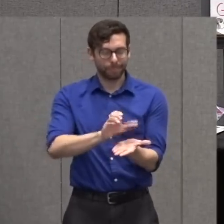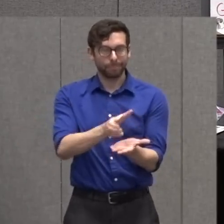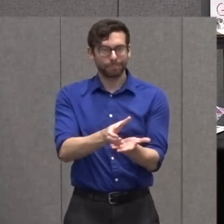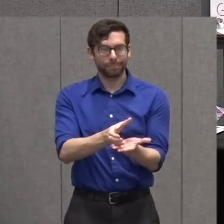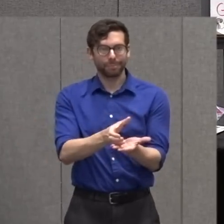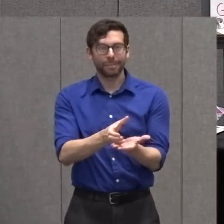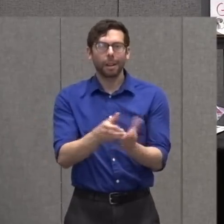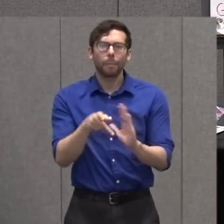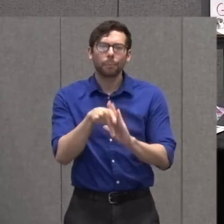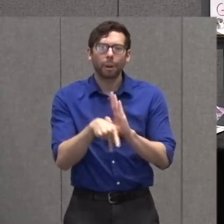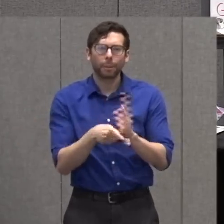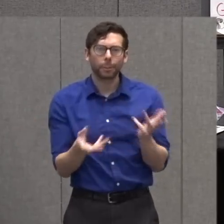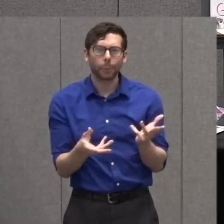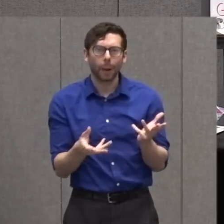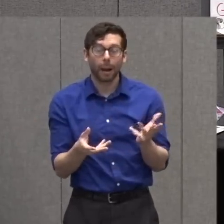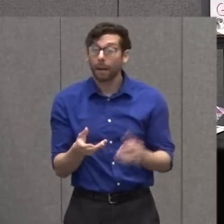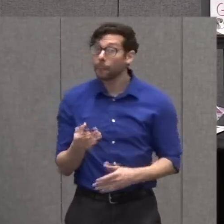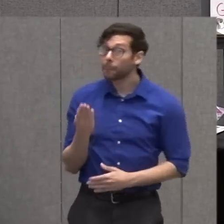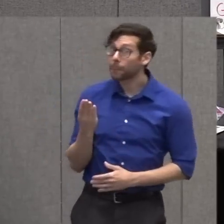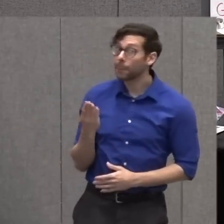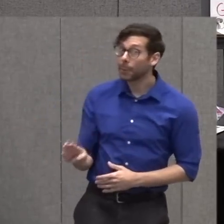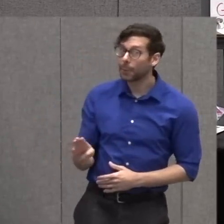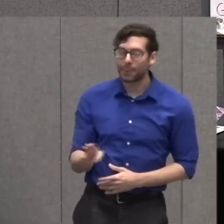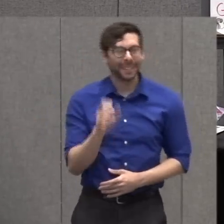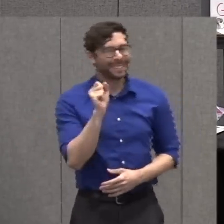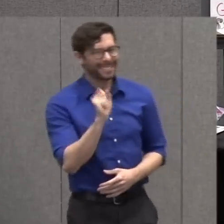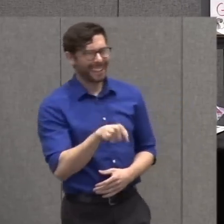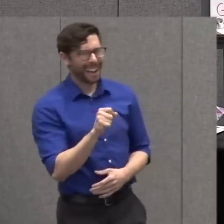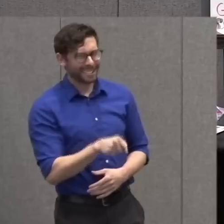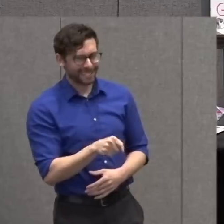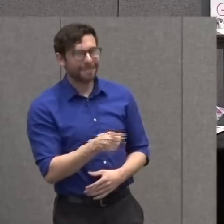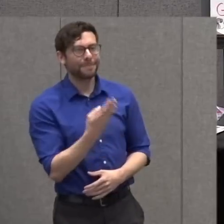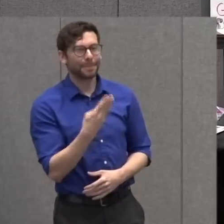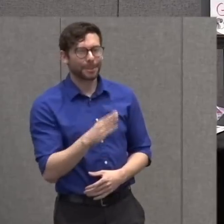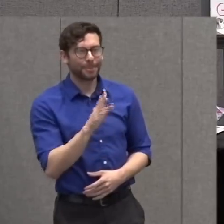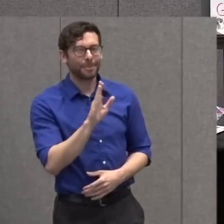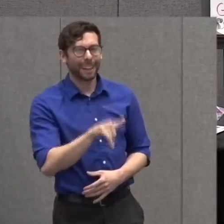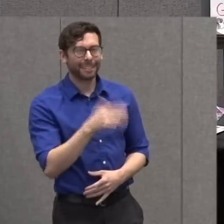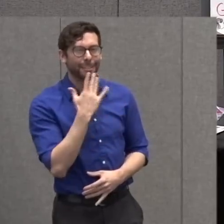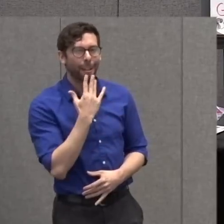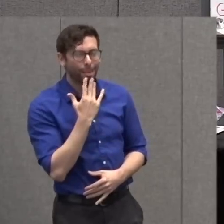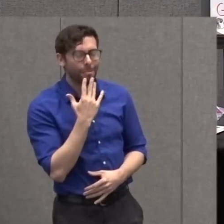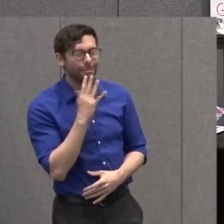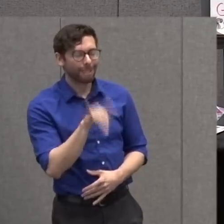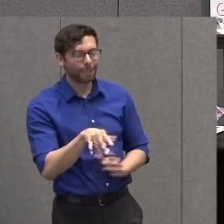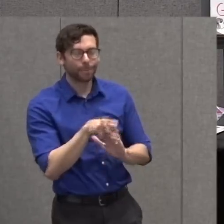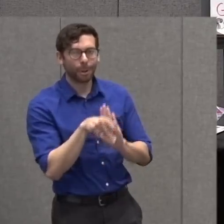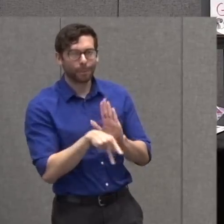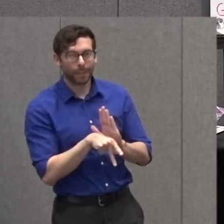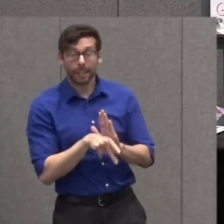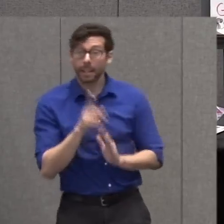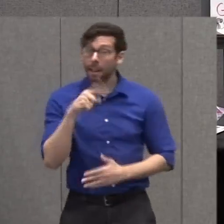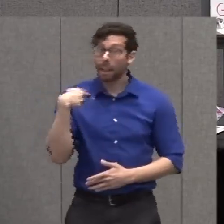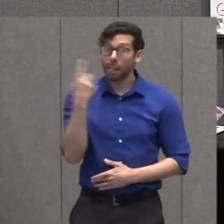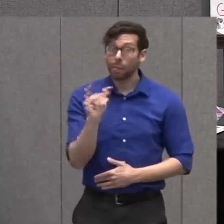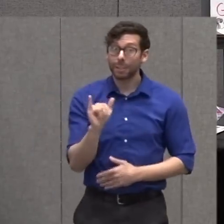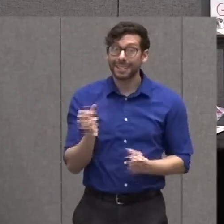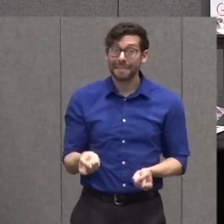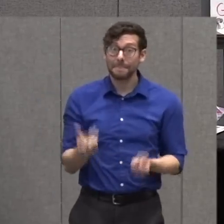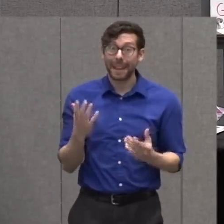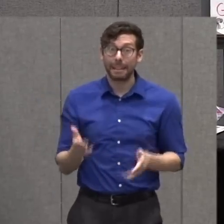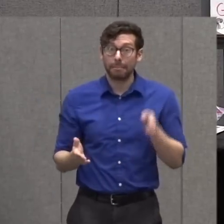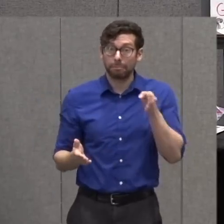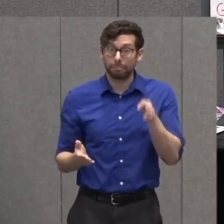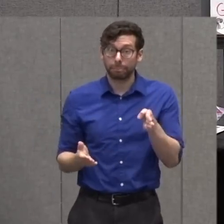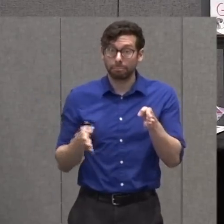That is The a property. color. Okay, yes. Fantastic. Yeah. Property is the color. What else? It looks like it has lots of sides. It does. It has lots of